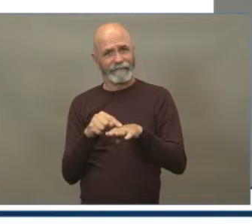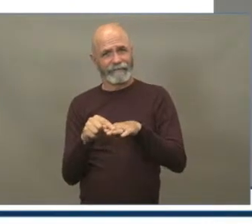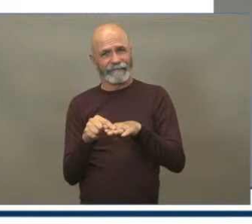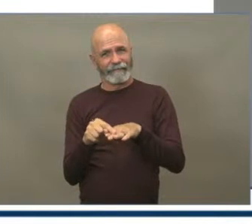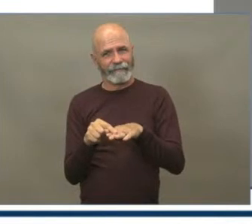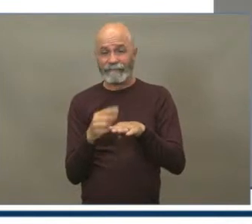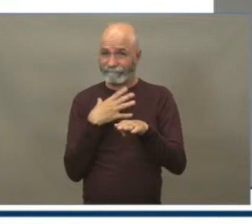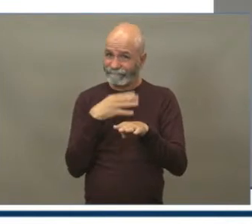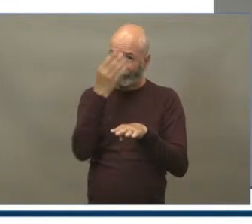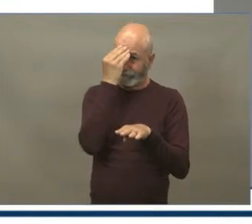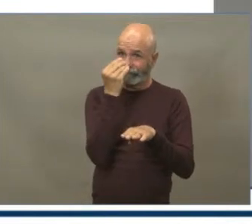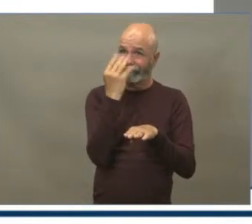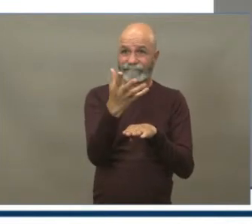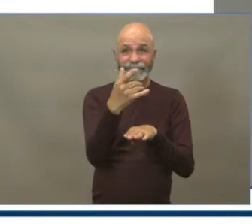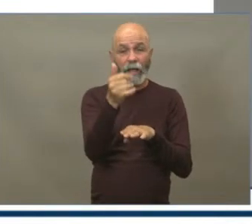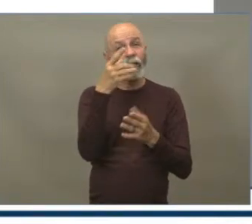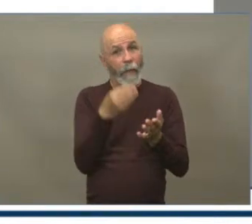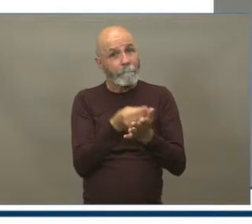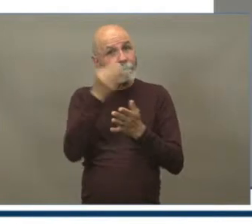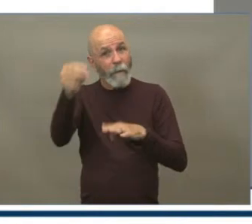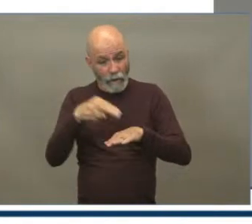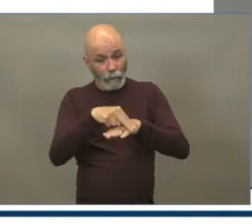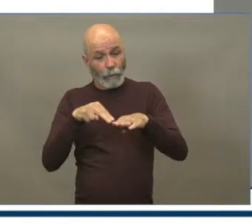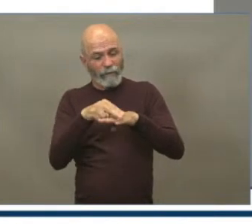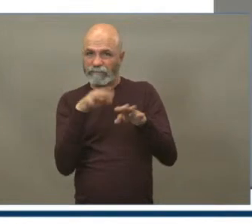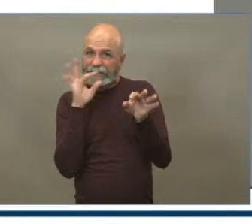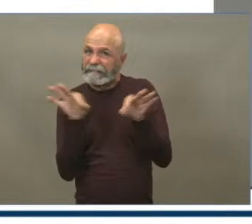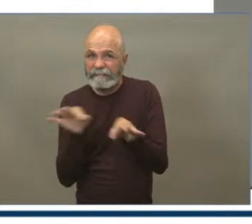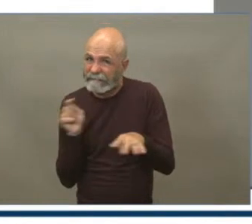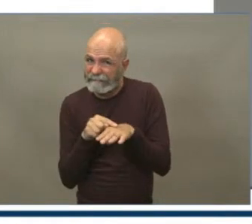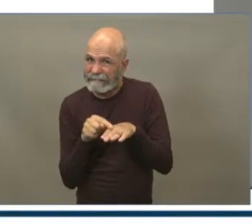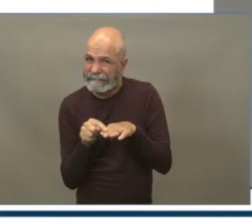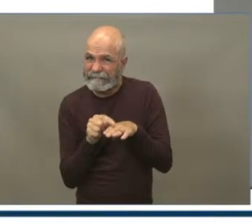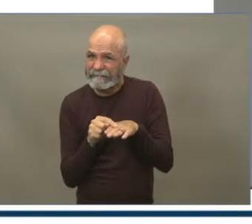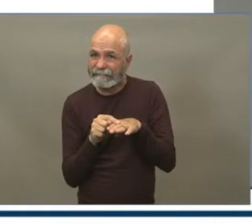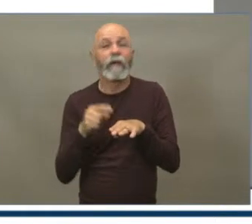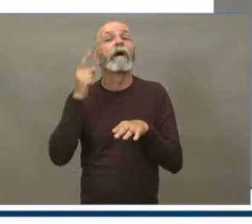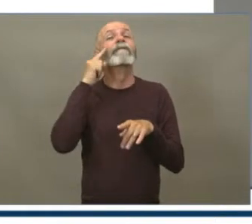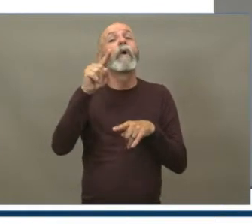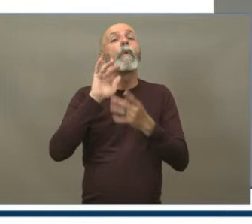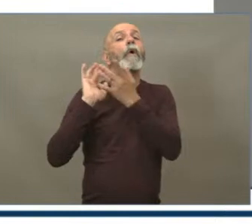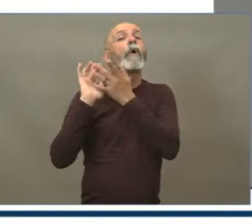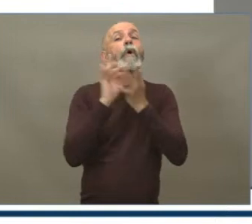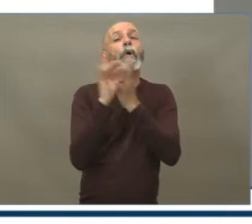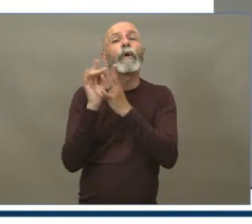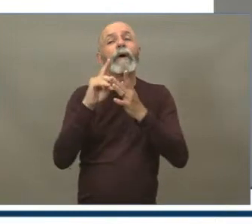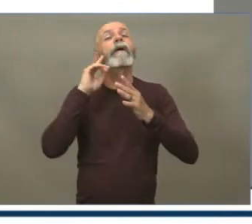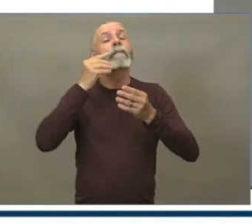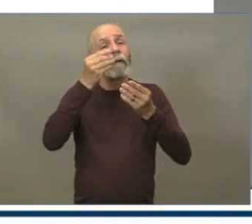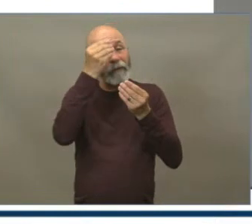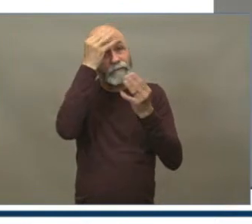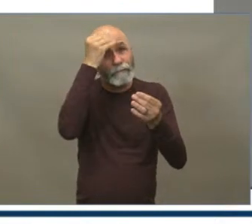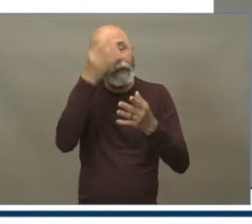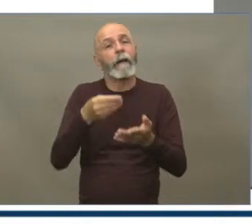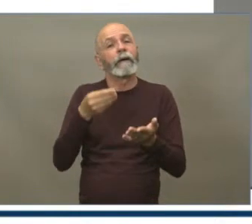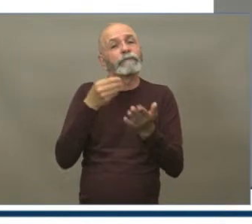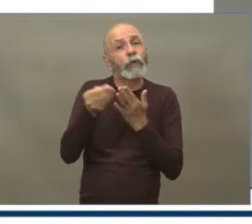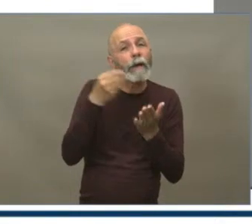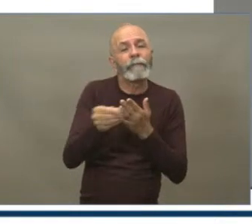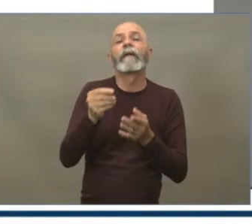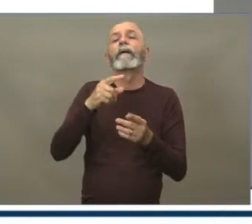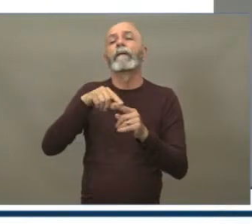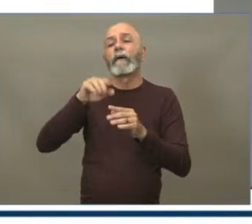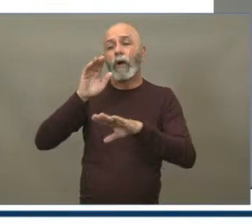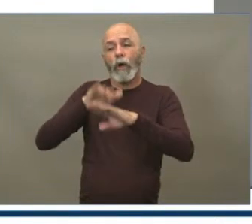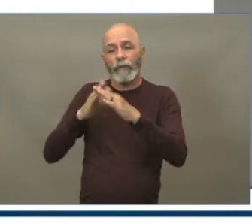items. Shop online and do curbside pickup or delivery when and where you can. And always, if possible,